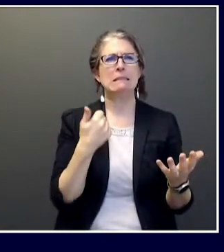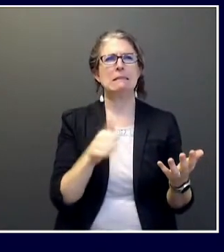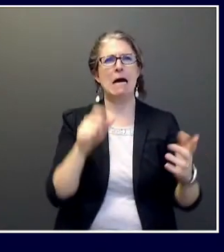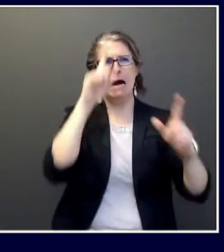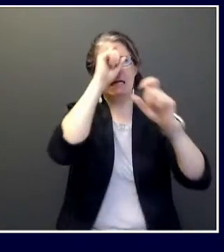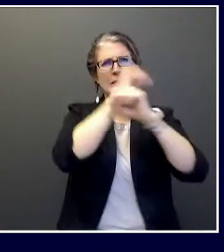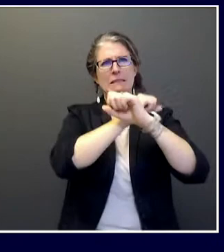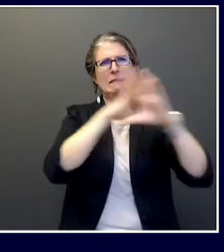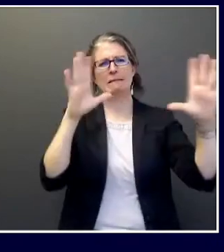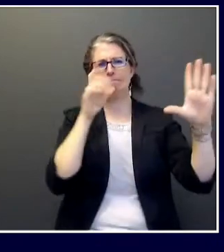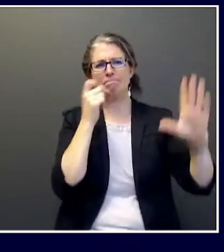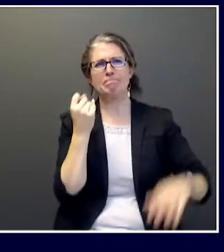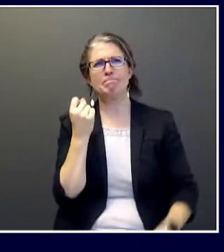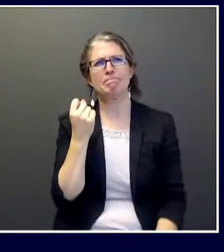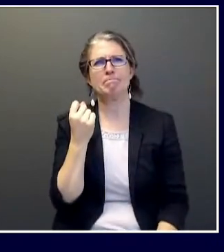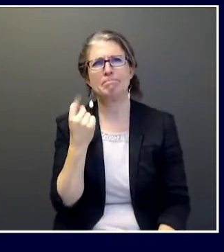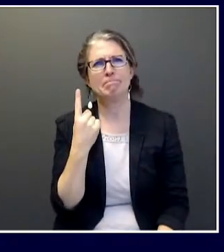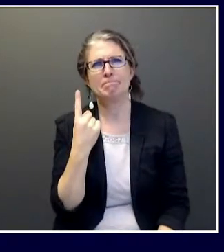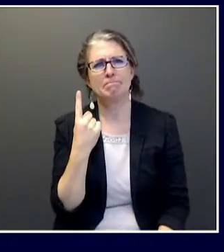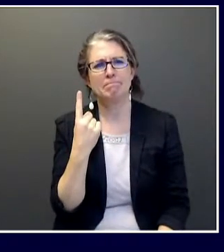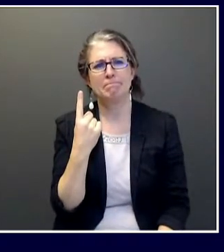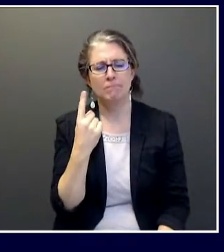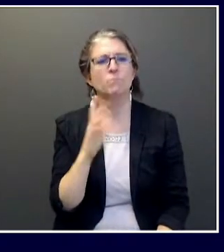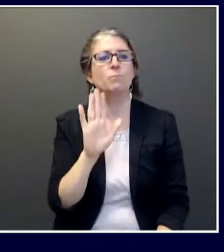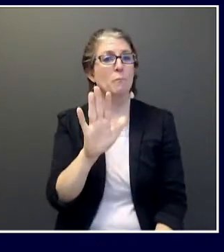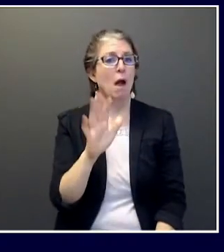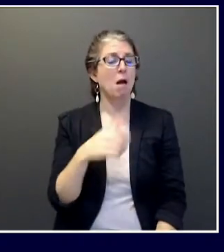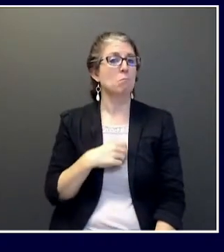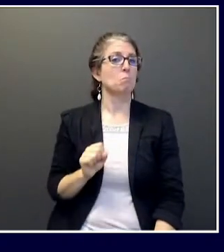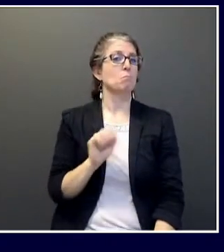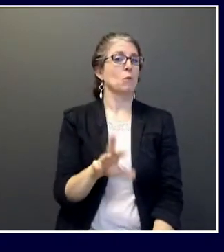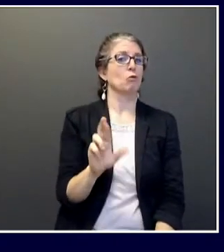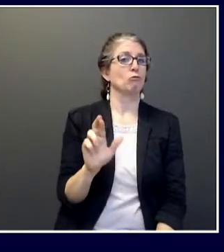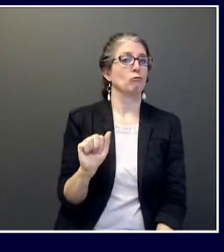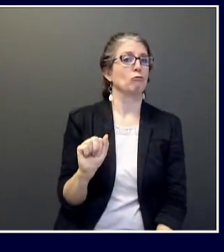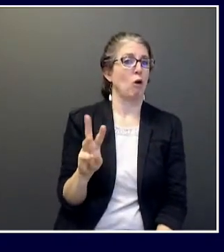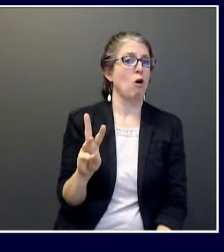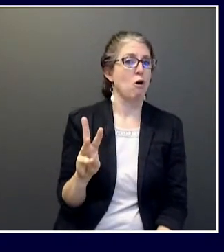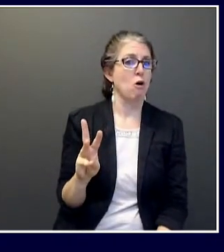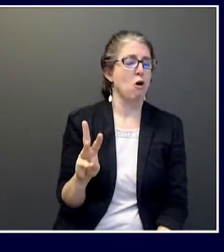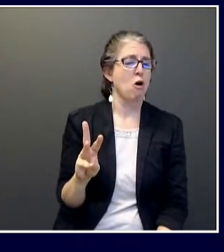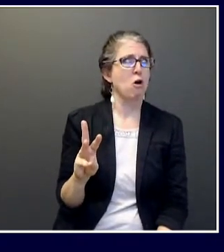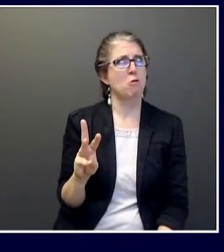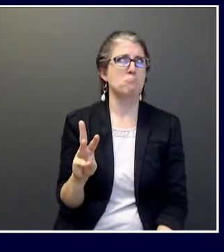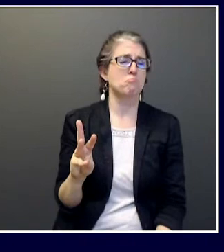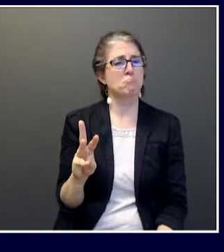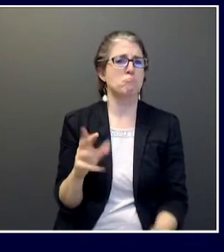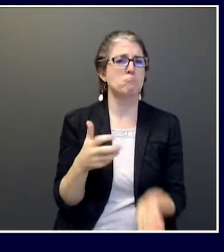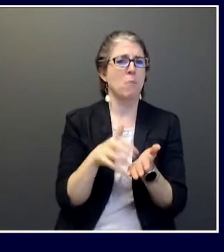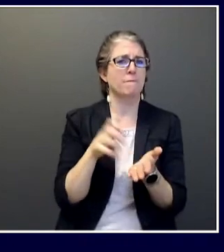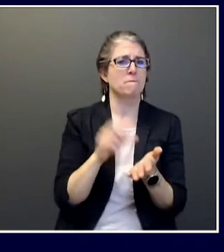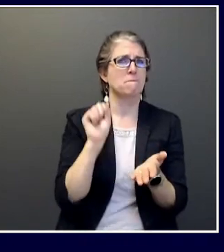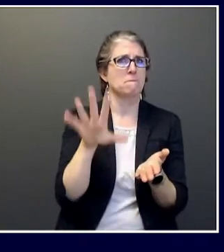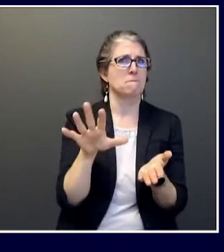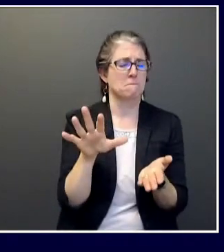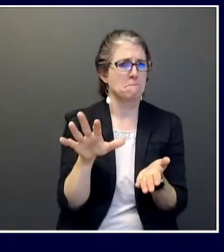really, really critical as well. That's one reason I try to couple statewide numbers with the number of people